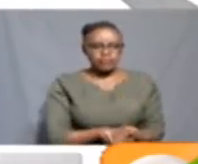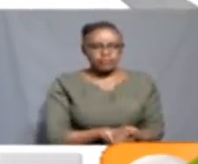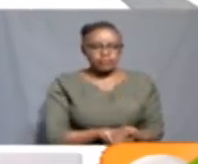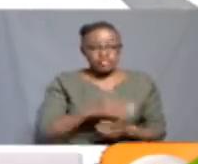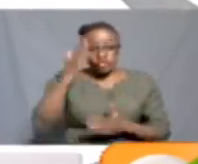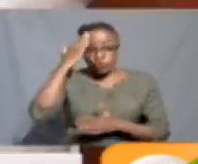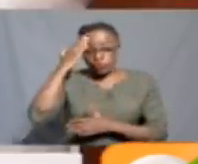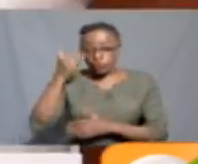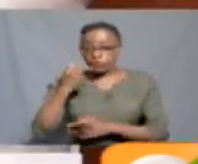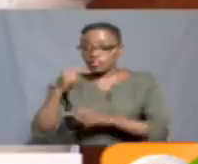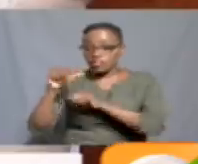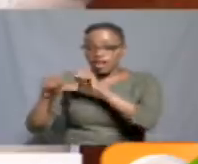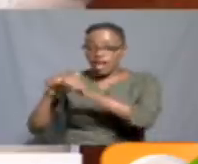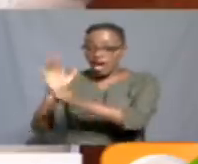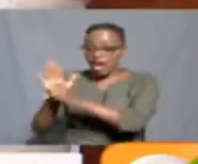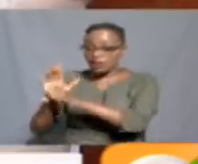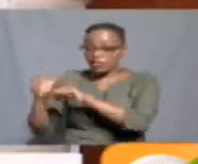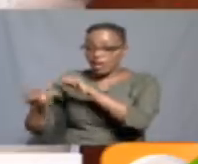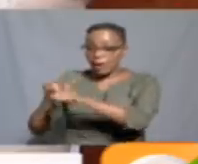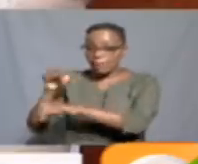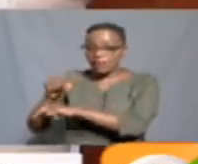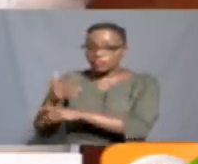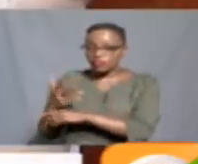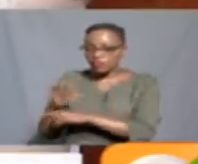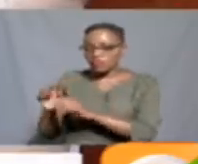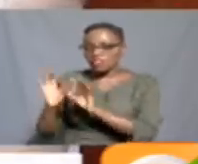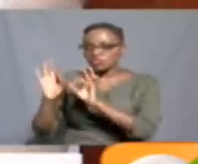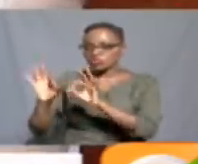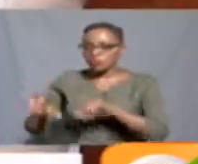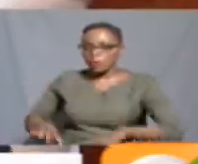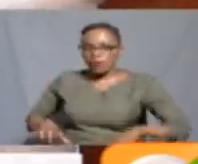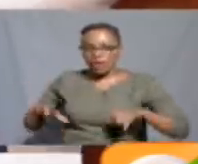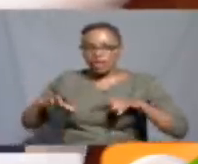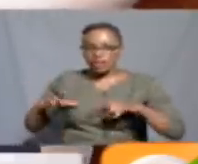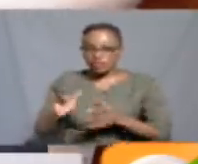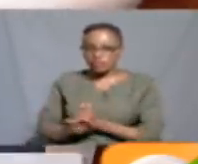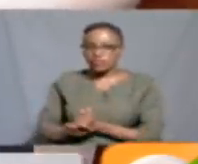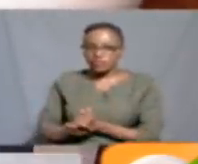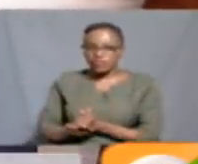You know, it says a lot about you. That's why you live such a simple life, man. Well, you know, that's why.